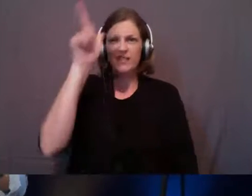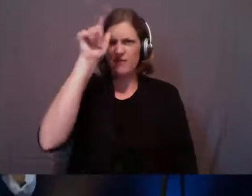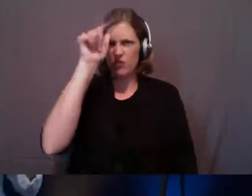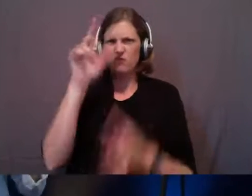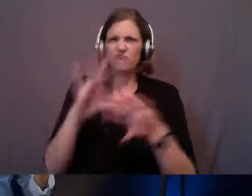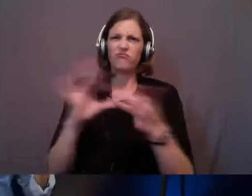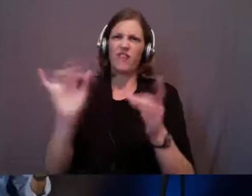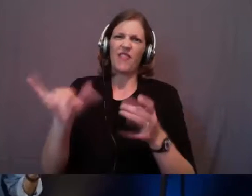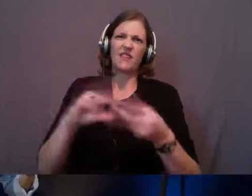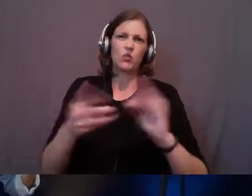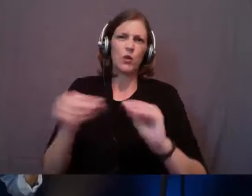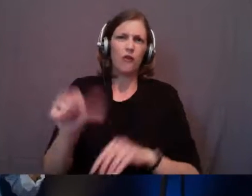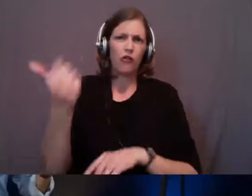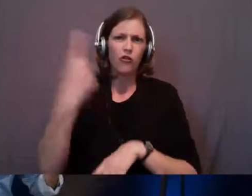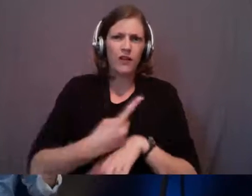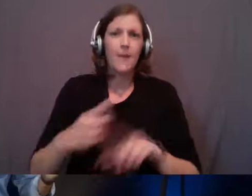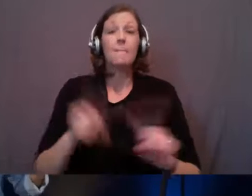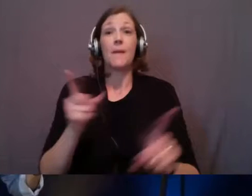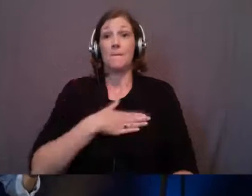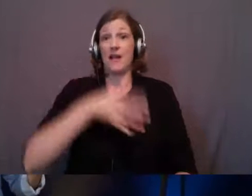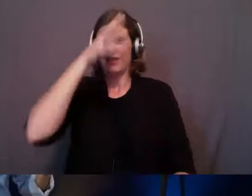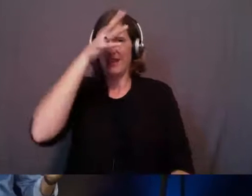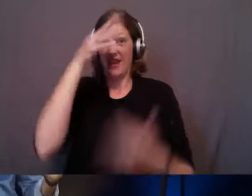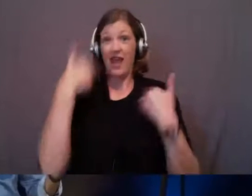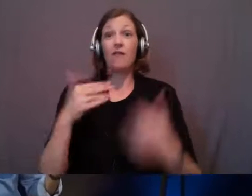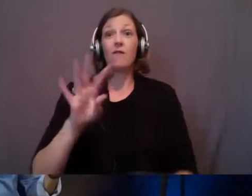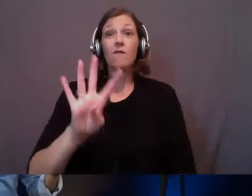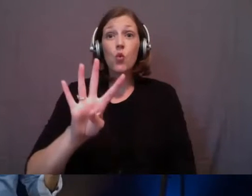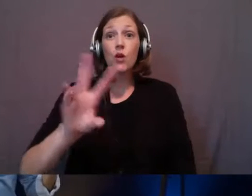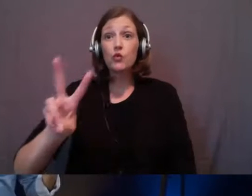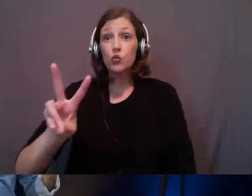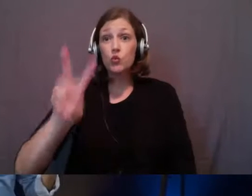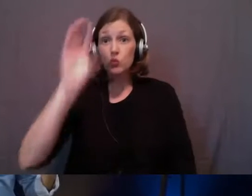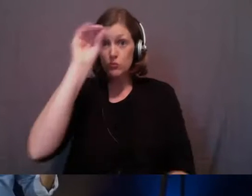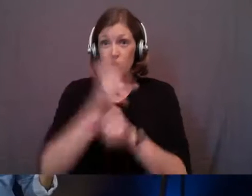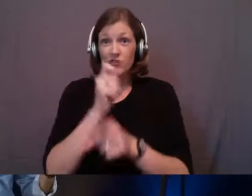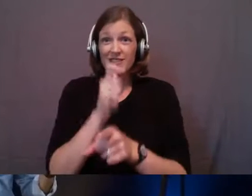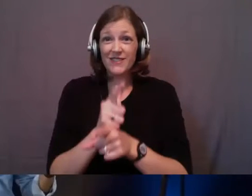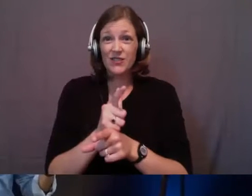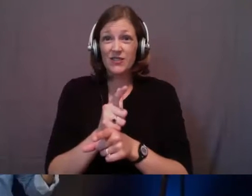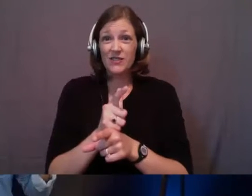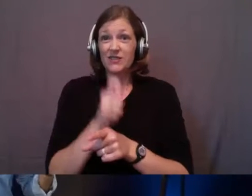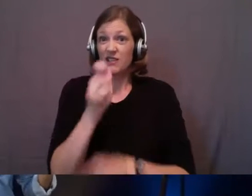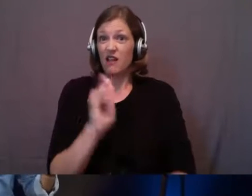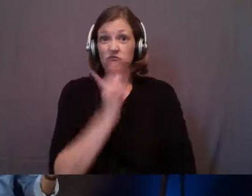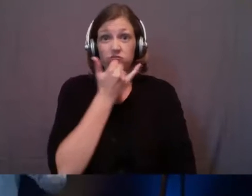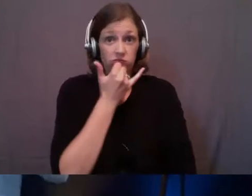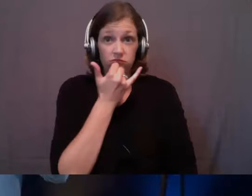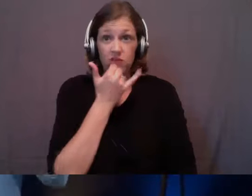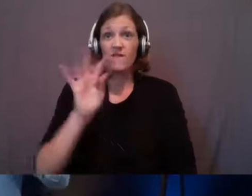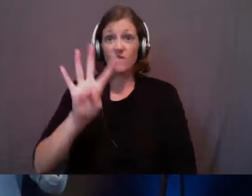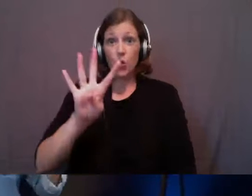but my dad had 42 brothers and sisters. That is not a mishap.